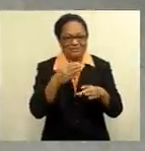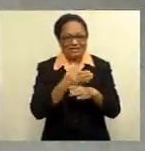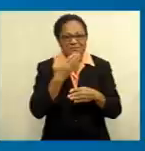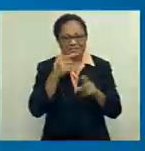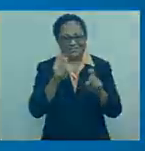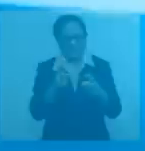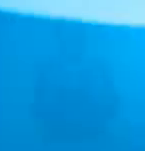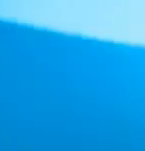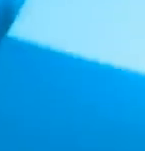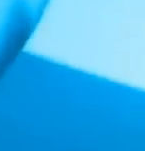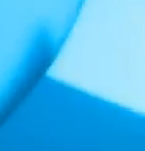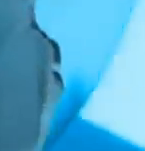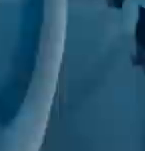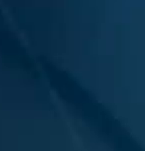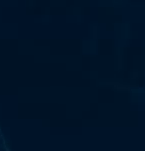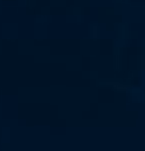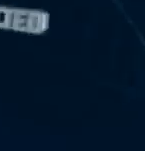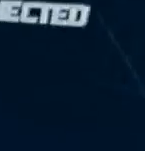us.